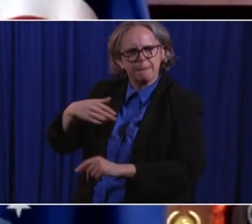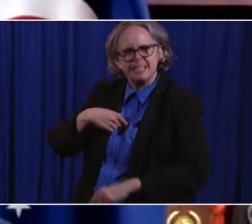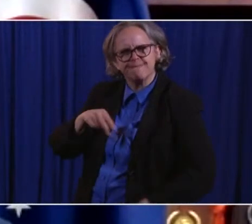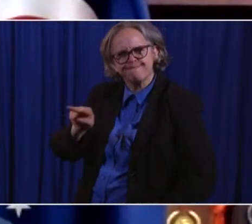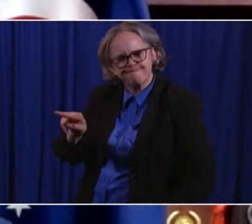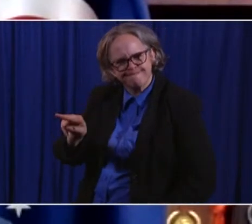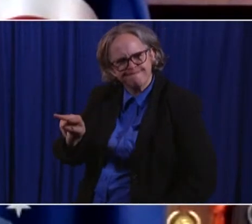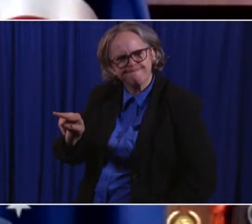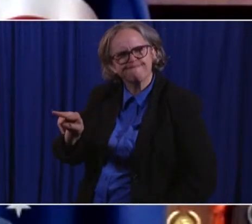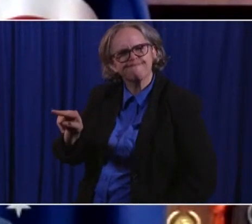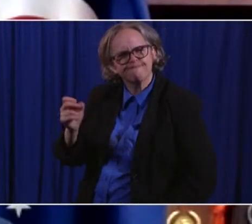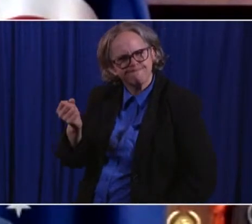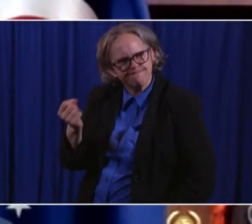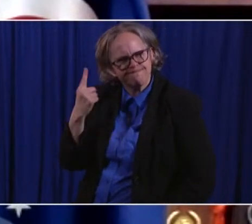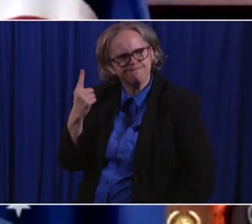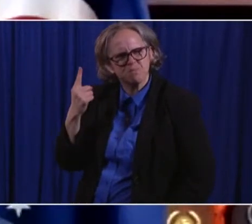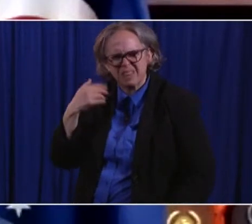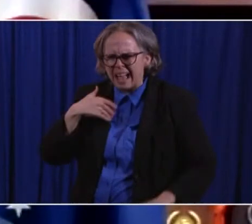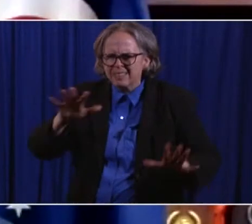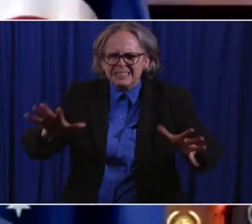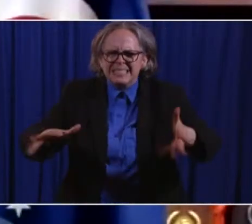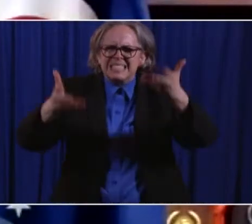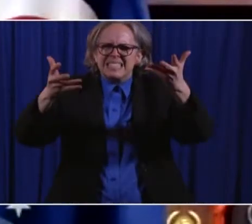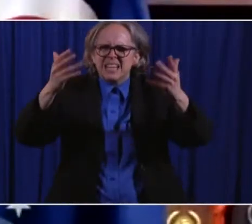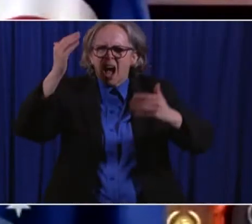to alleviate